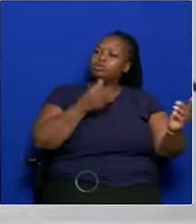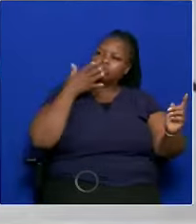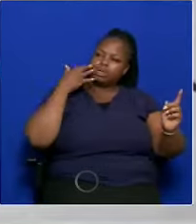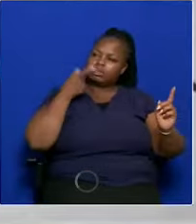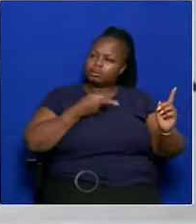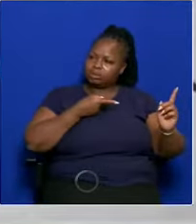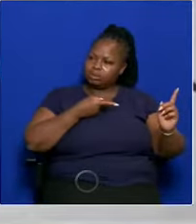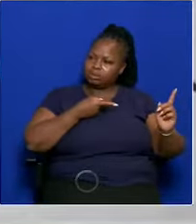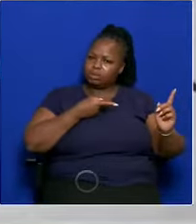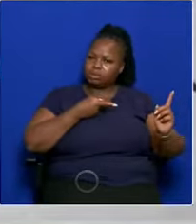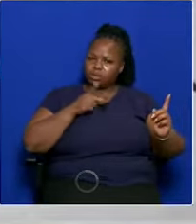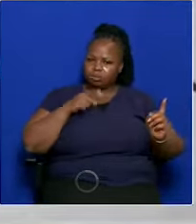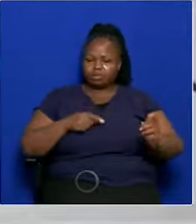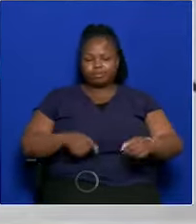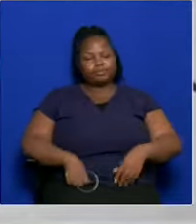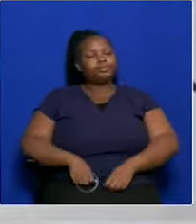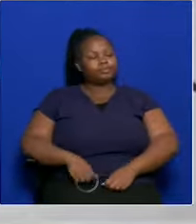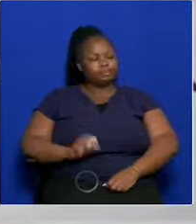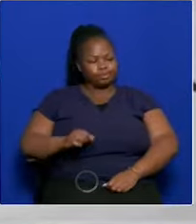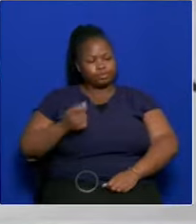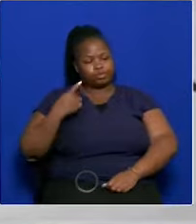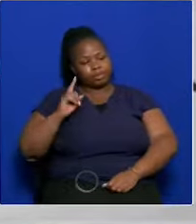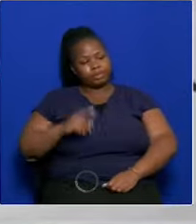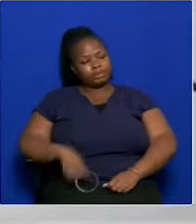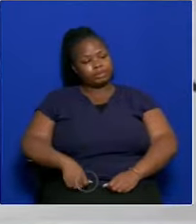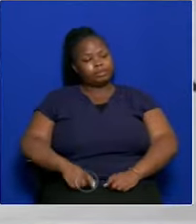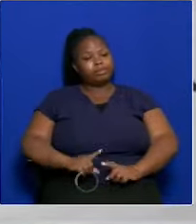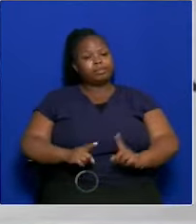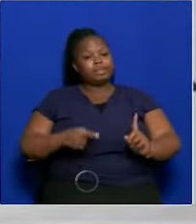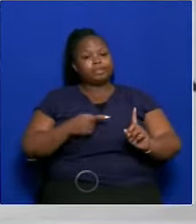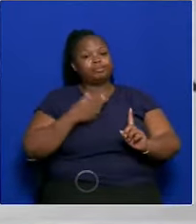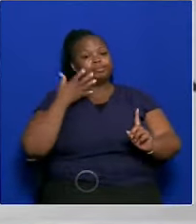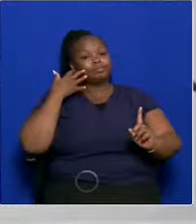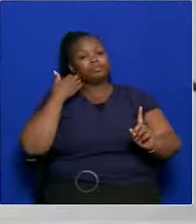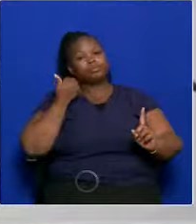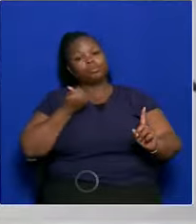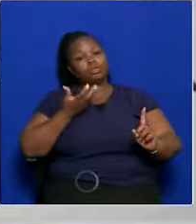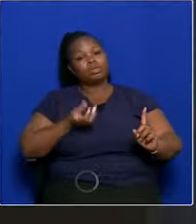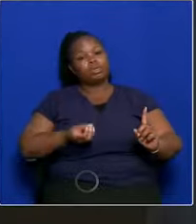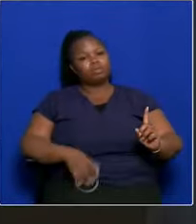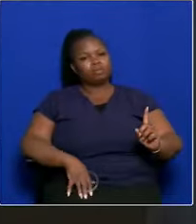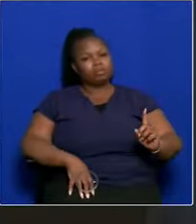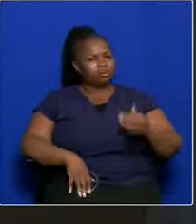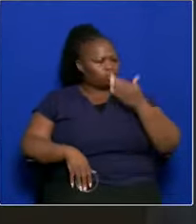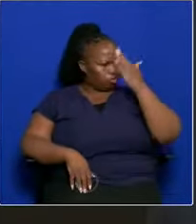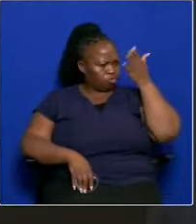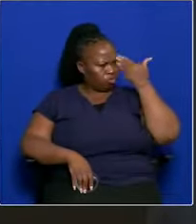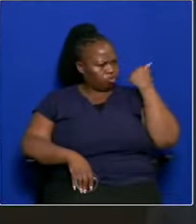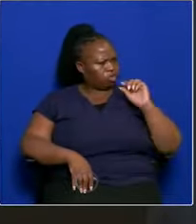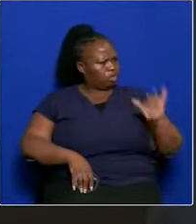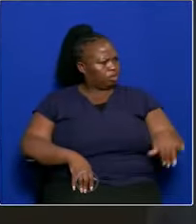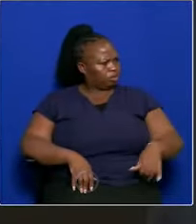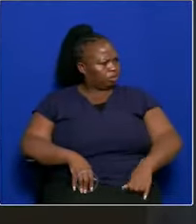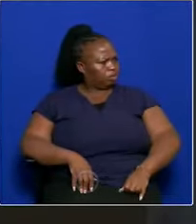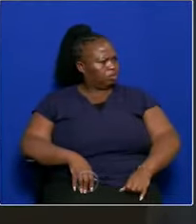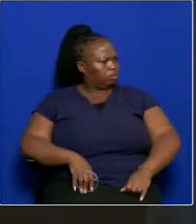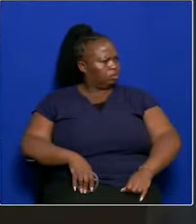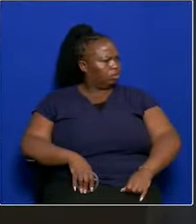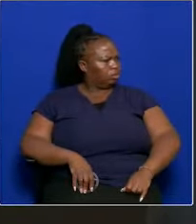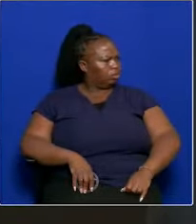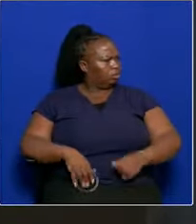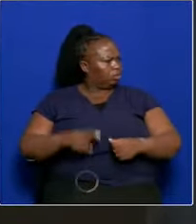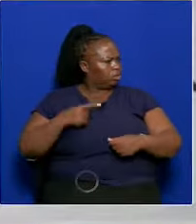you are correct. But Matlala already had these things. You don't know because- that because No, Matlala he did talked not share about them it. with you. He talked